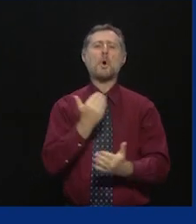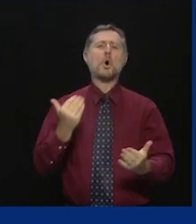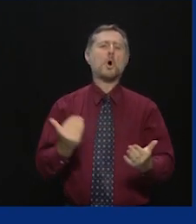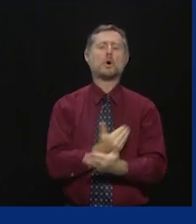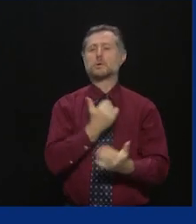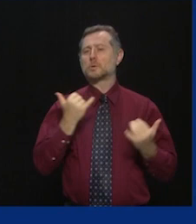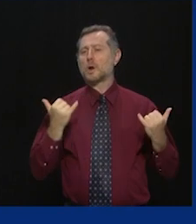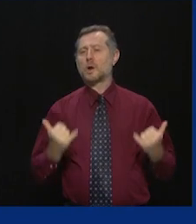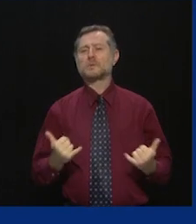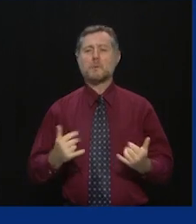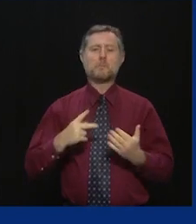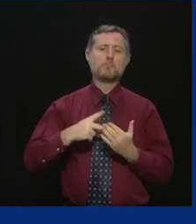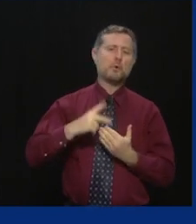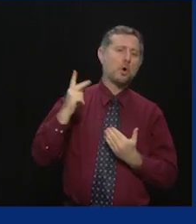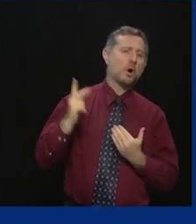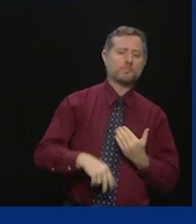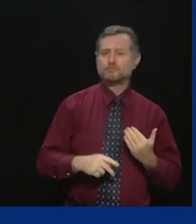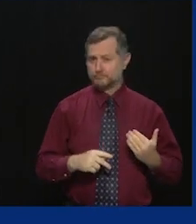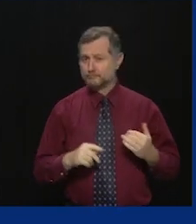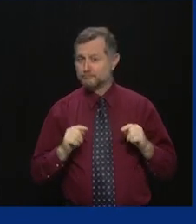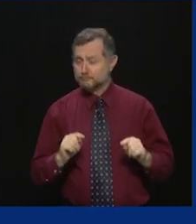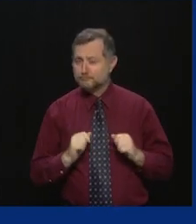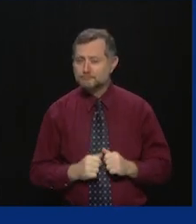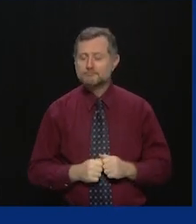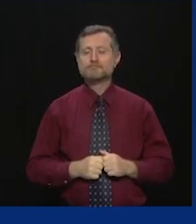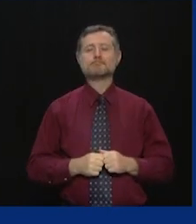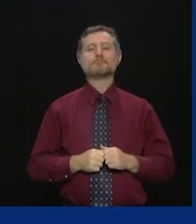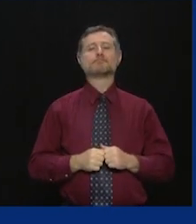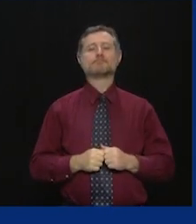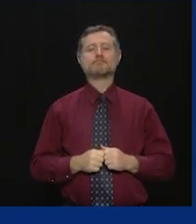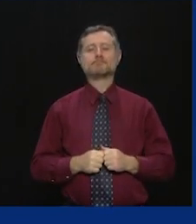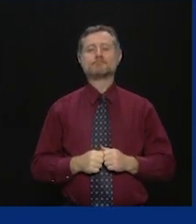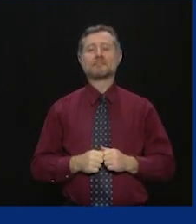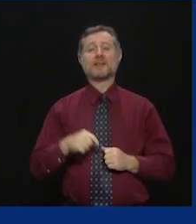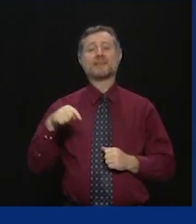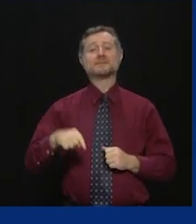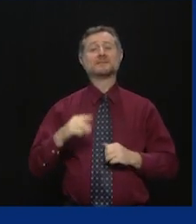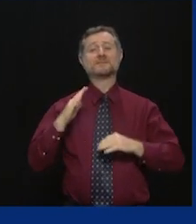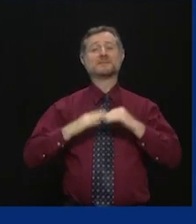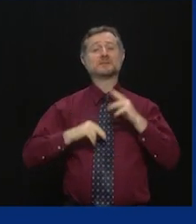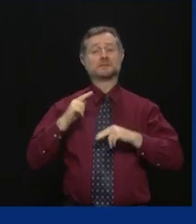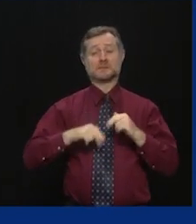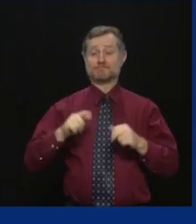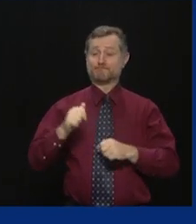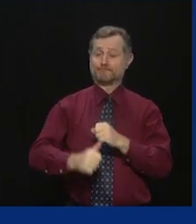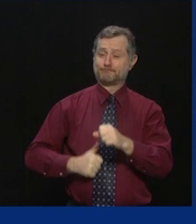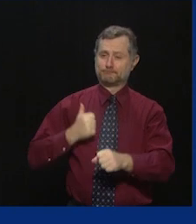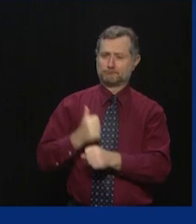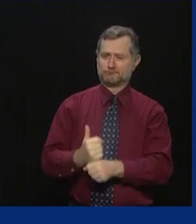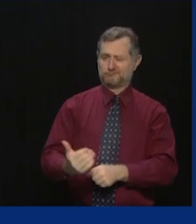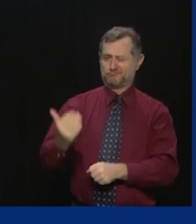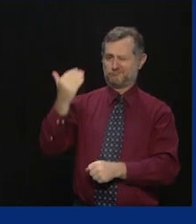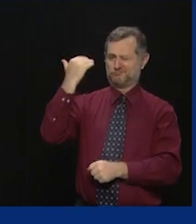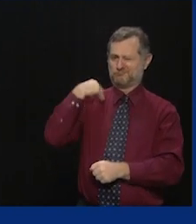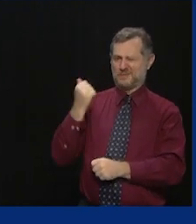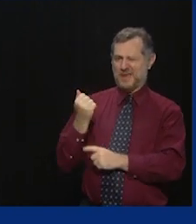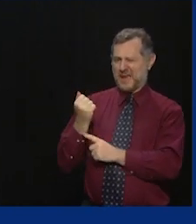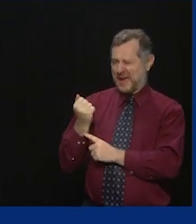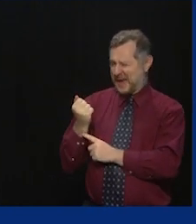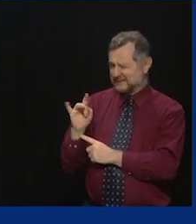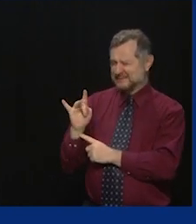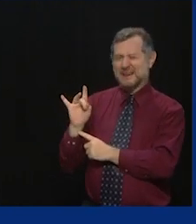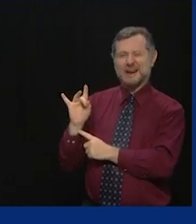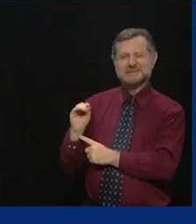modernization program in a building that does date back to the 1880s. And when you put this together with the presence that we